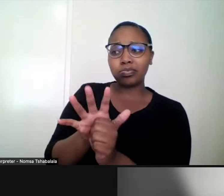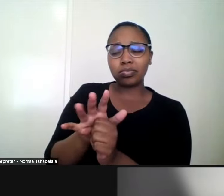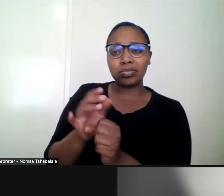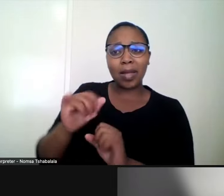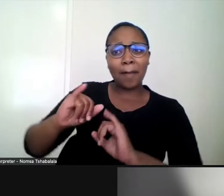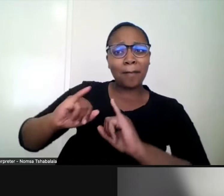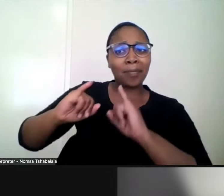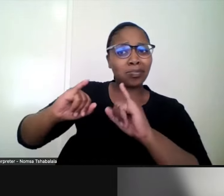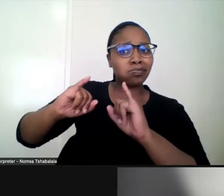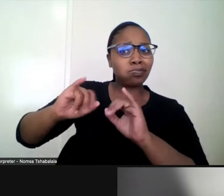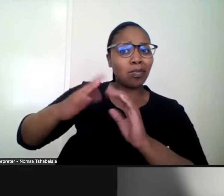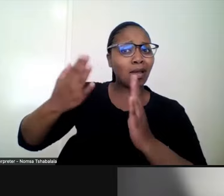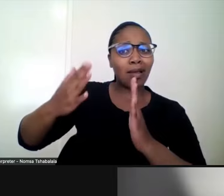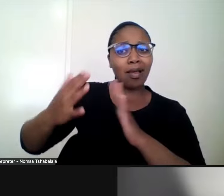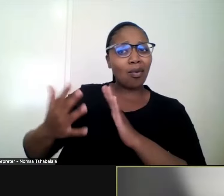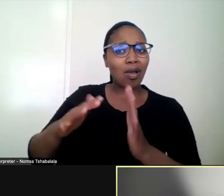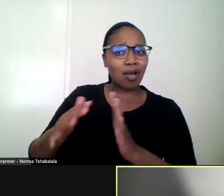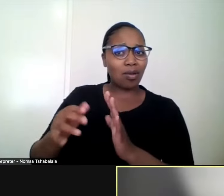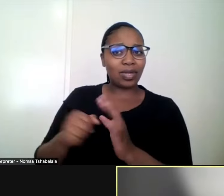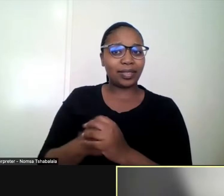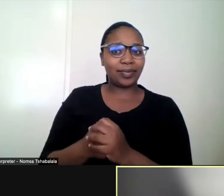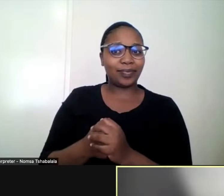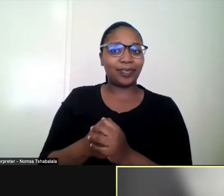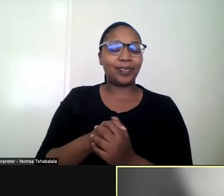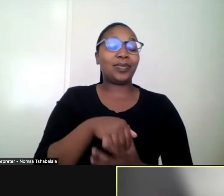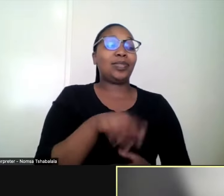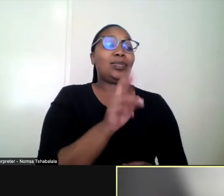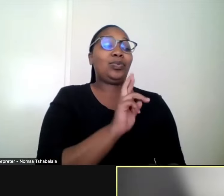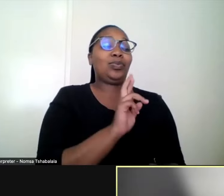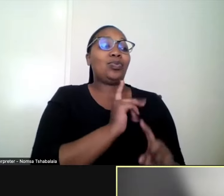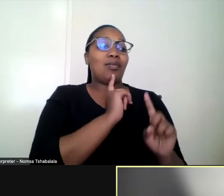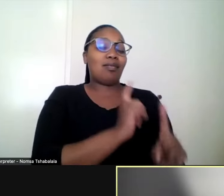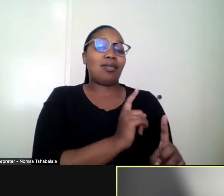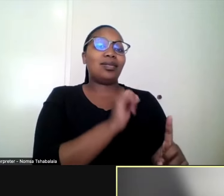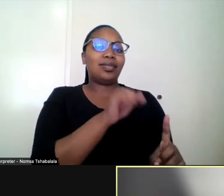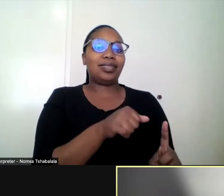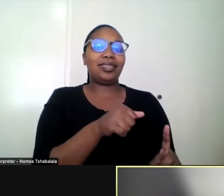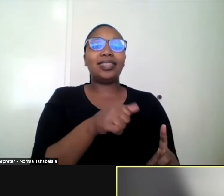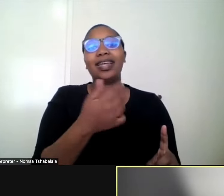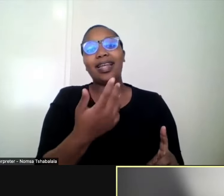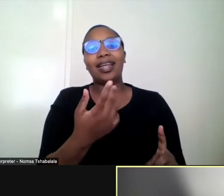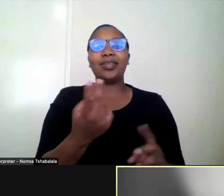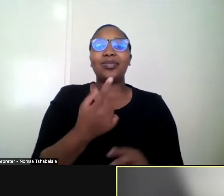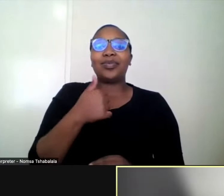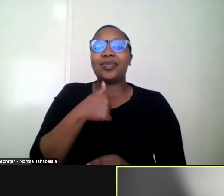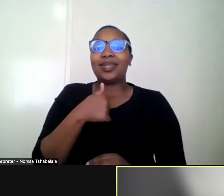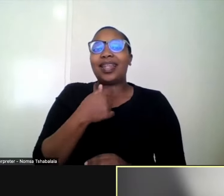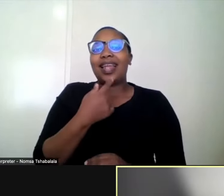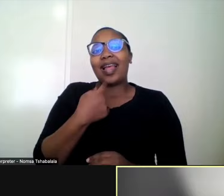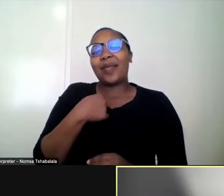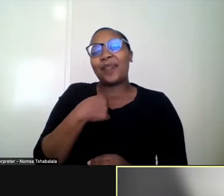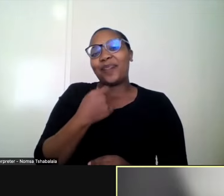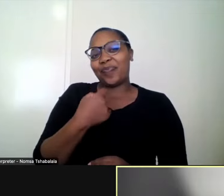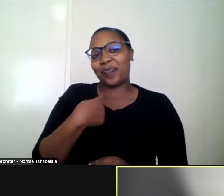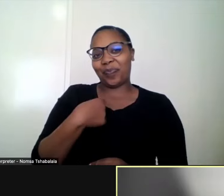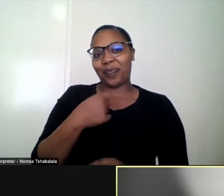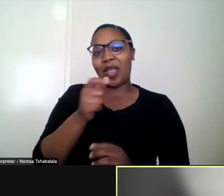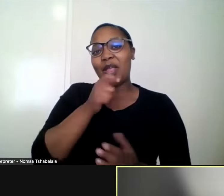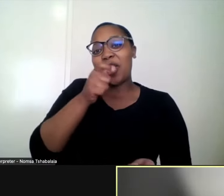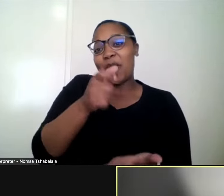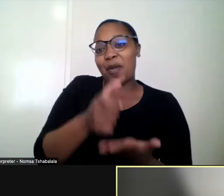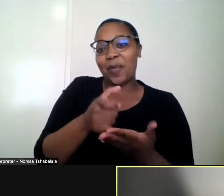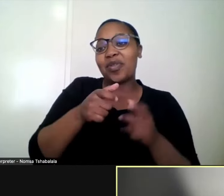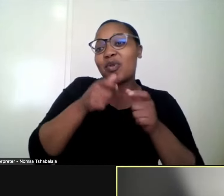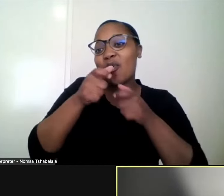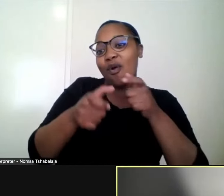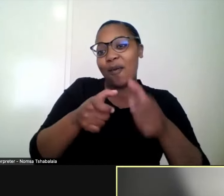Sure, and Anne may also want to comment here, but I mean, I think the key thing that you